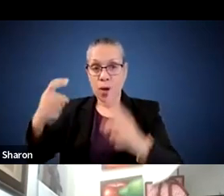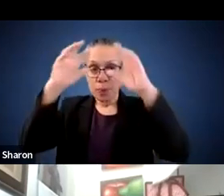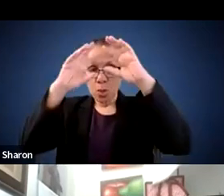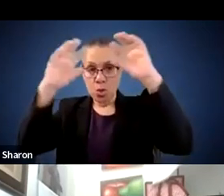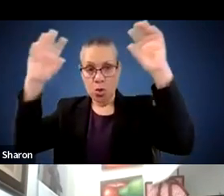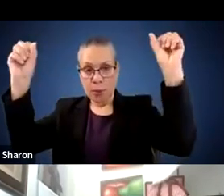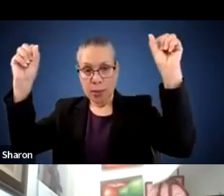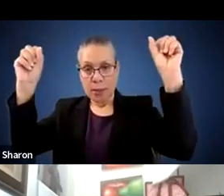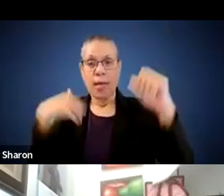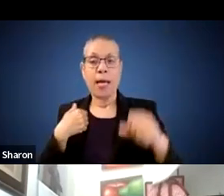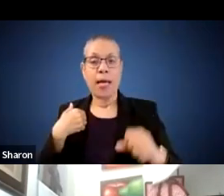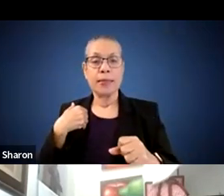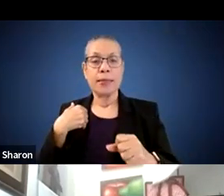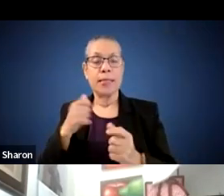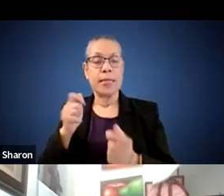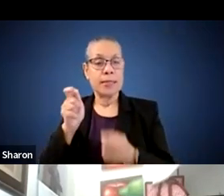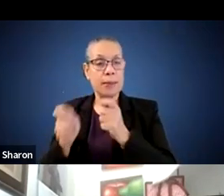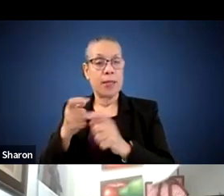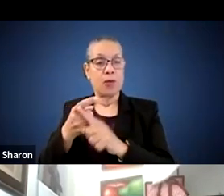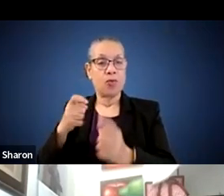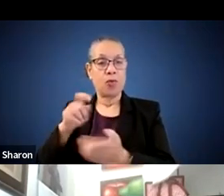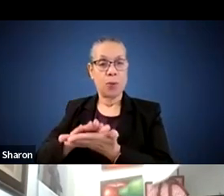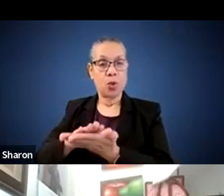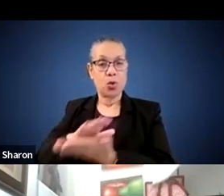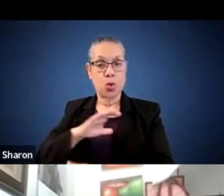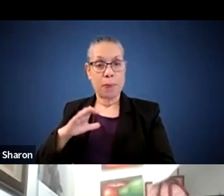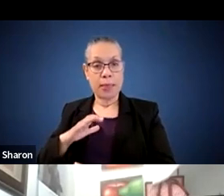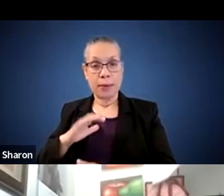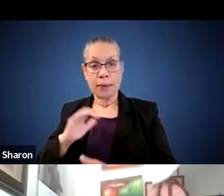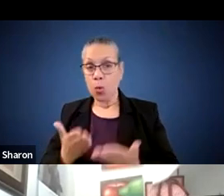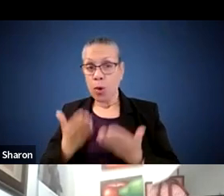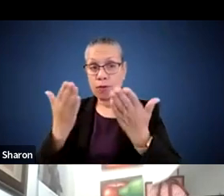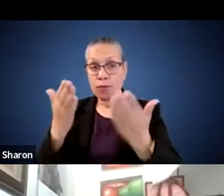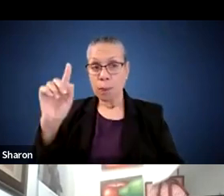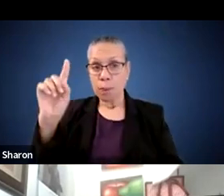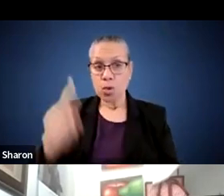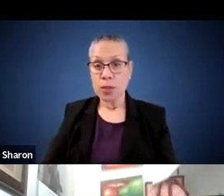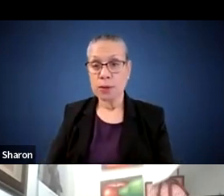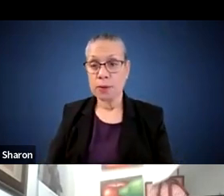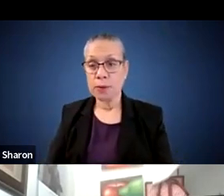as and as amended by this Boston school committee is there a motion